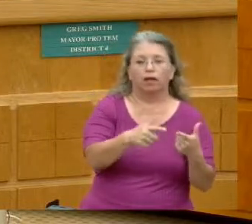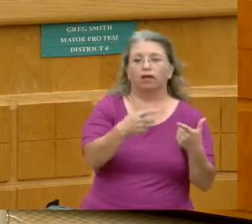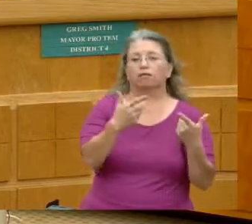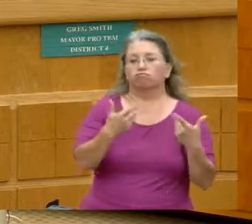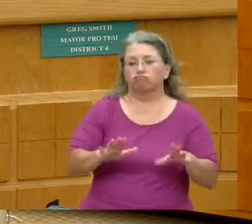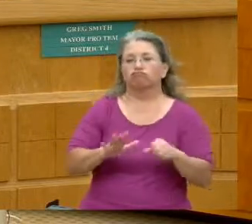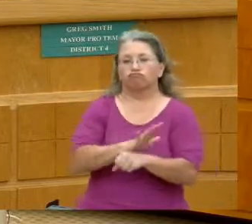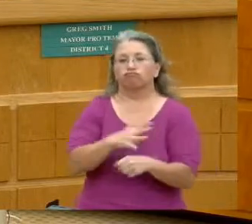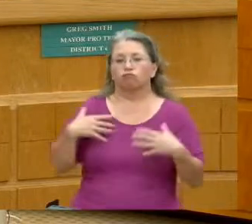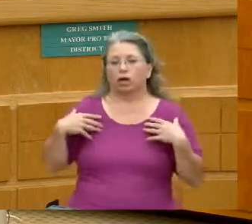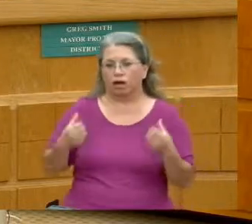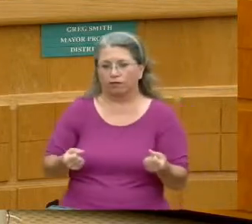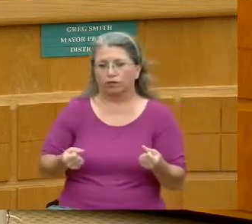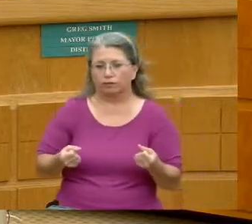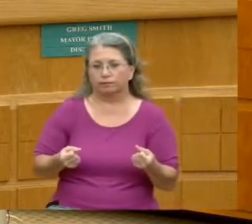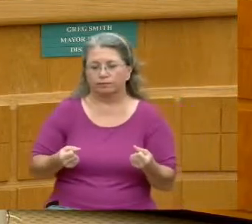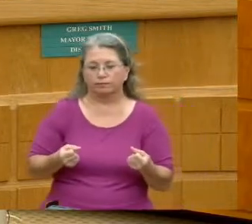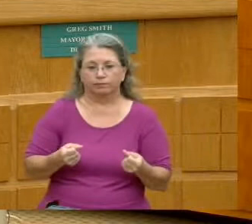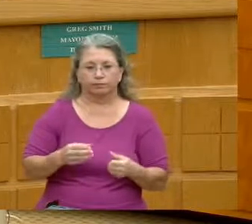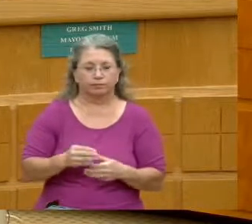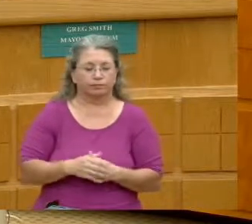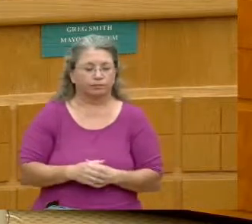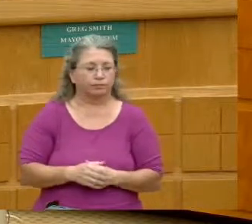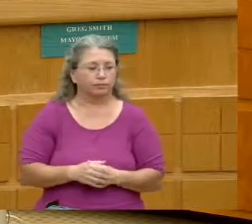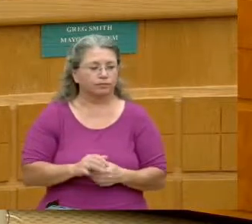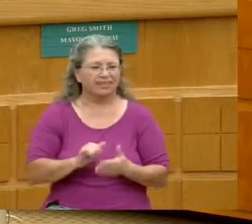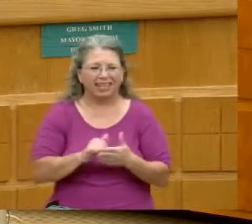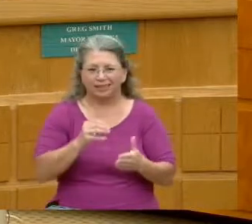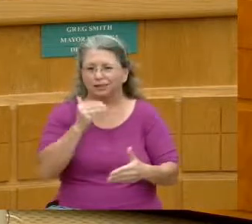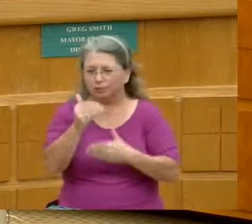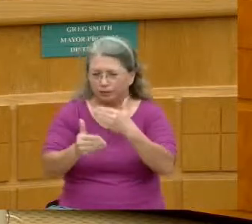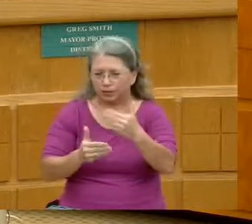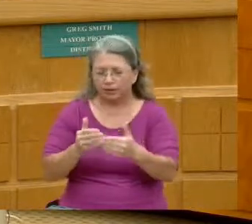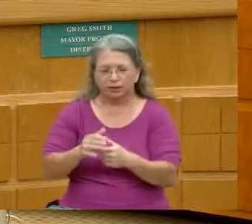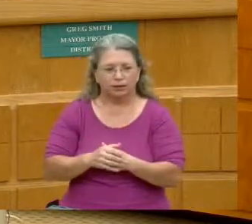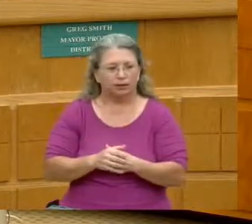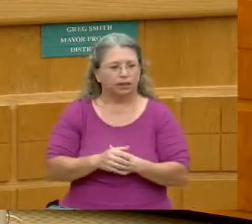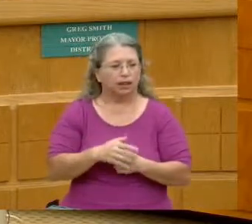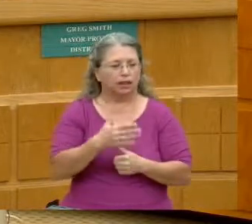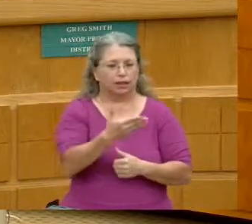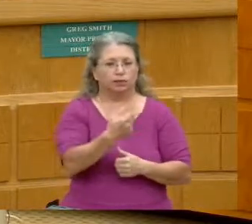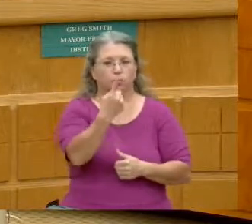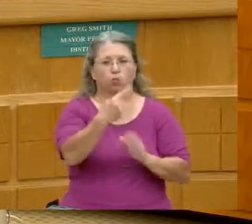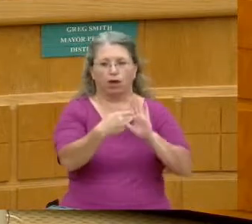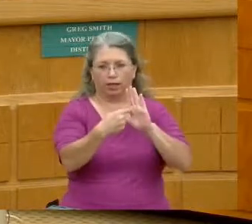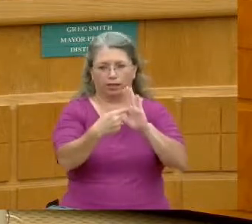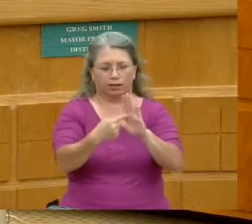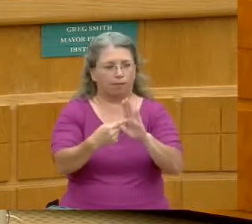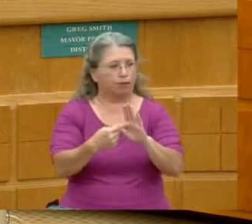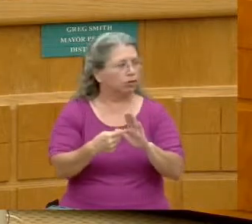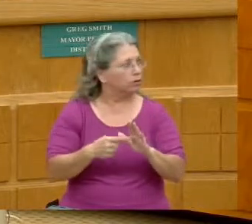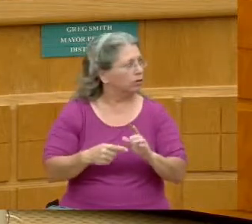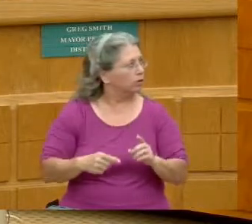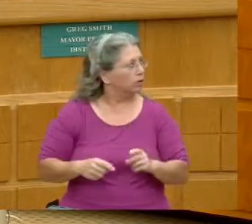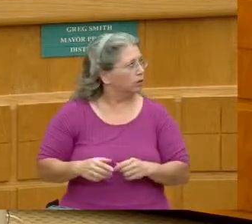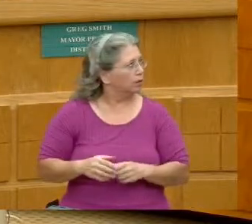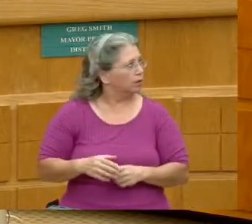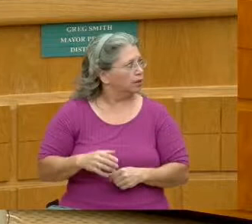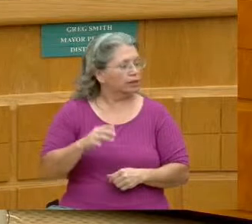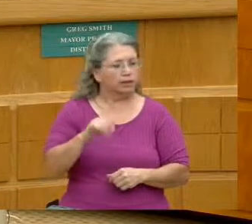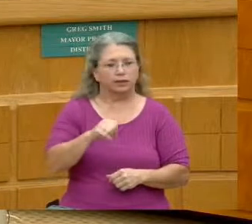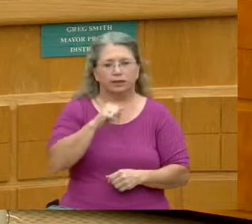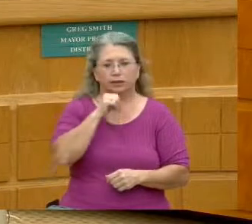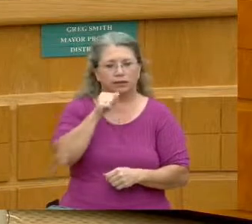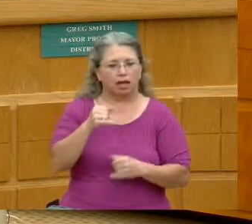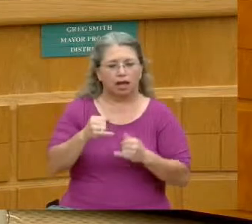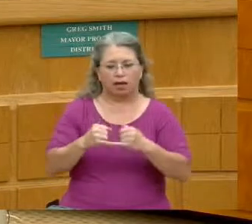processes that are going on under the models that you're going to see the results from next. Here's one example of an output where this is not a line drawn through